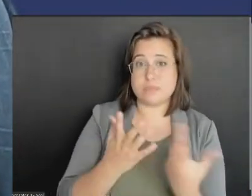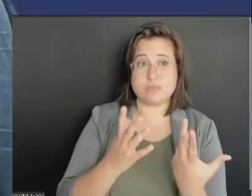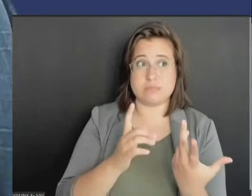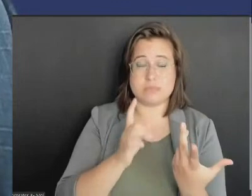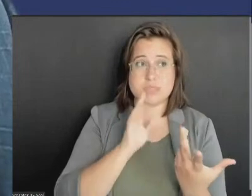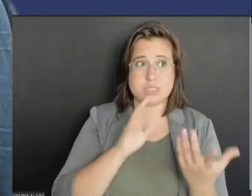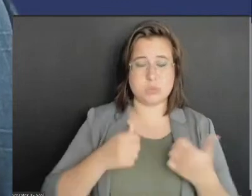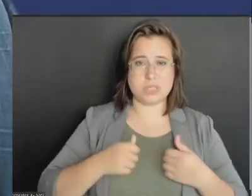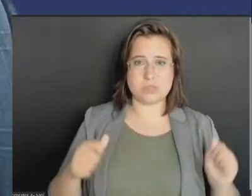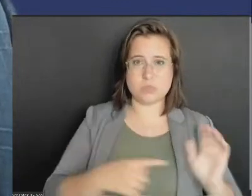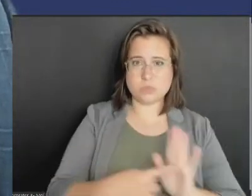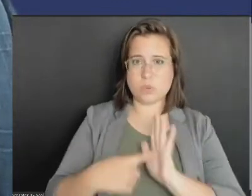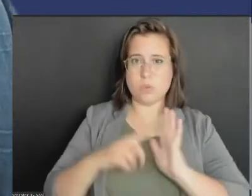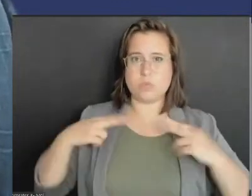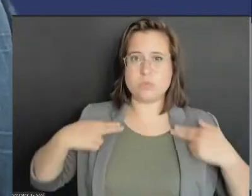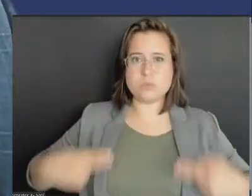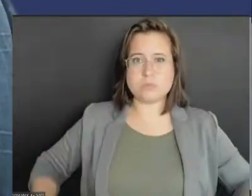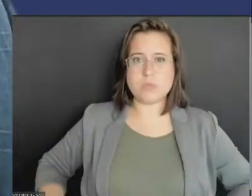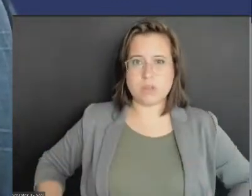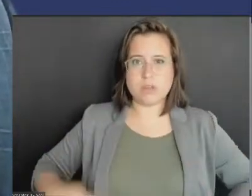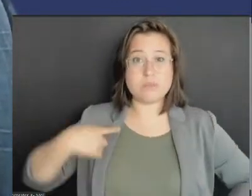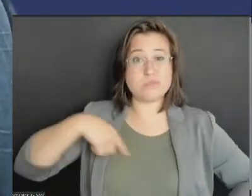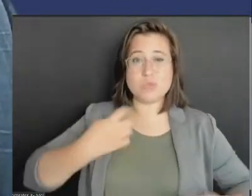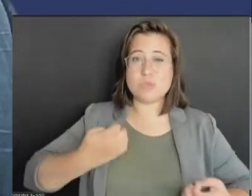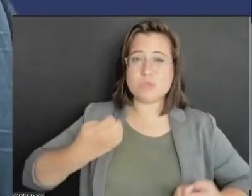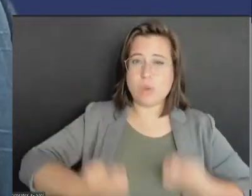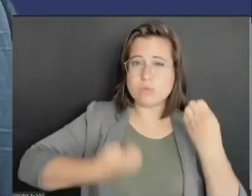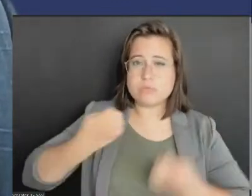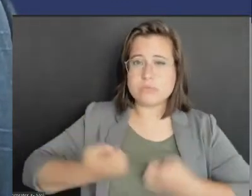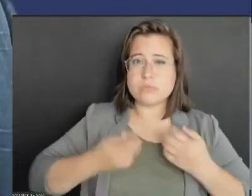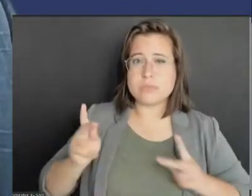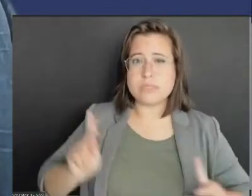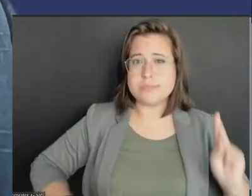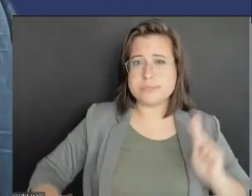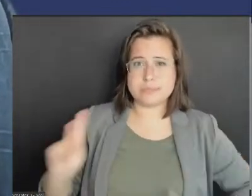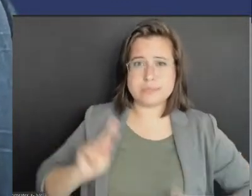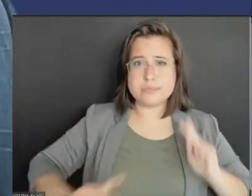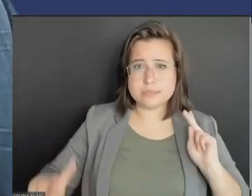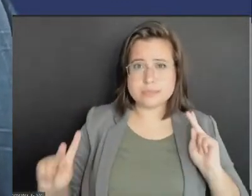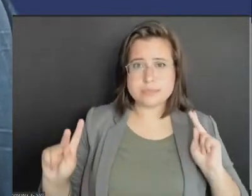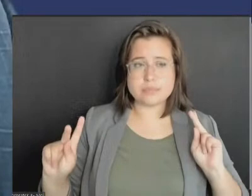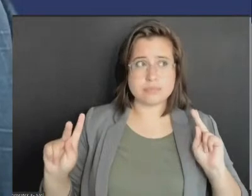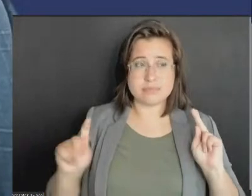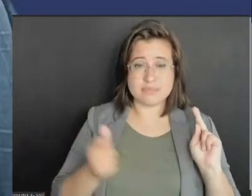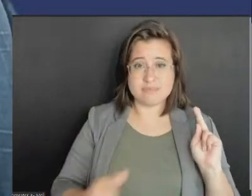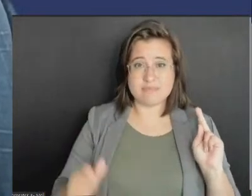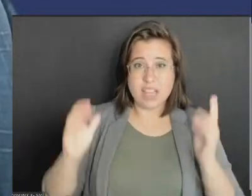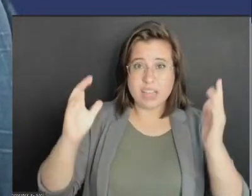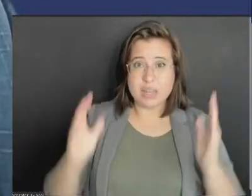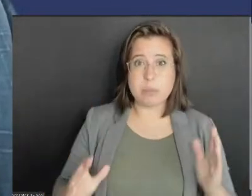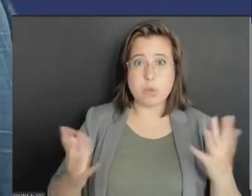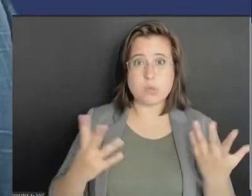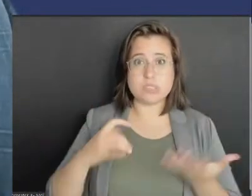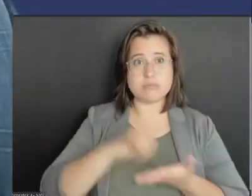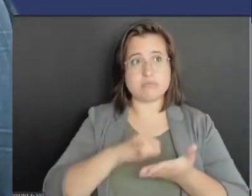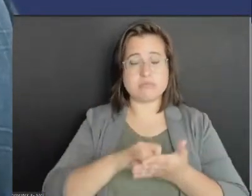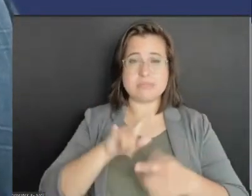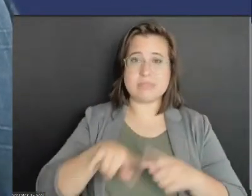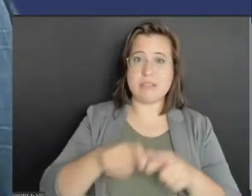It is showing that we're emotional beings, and none of us are immune to the risk factors of what can